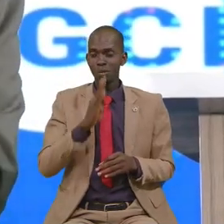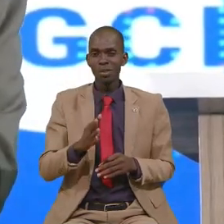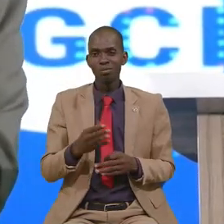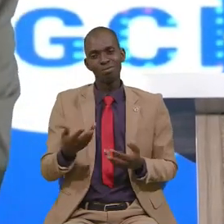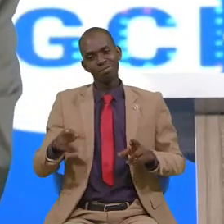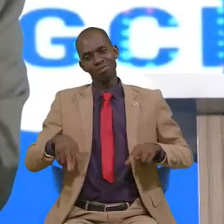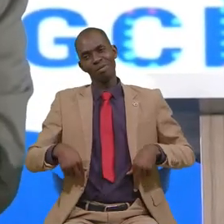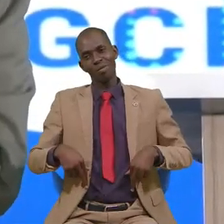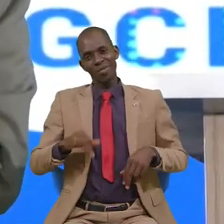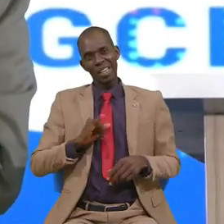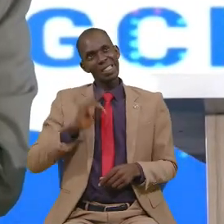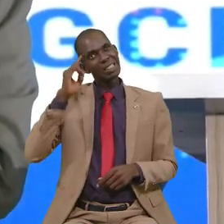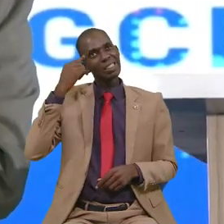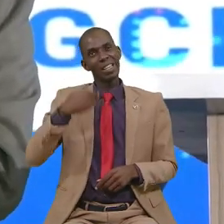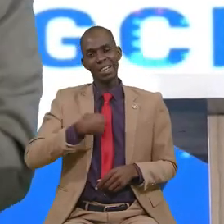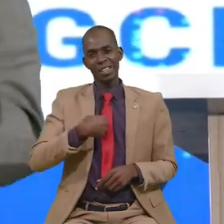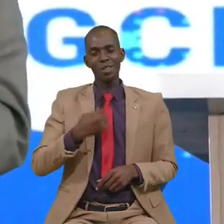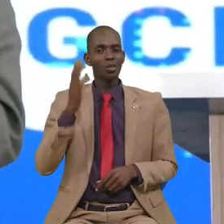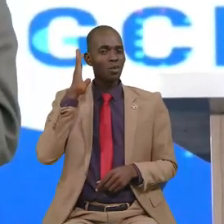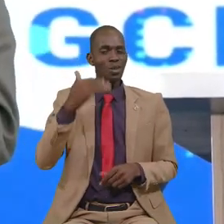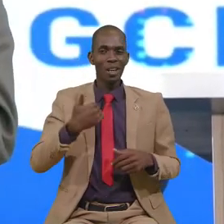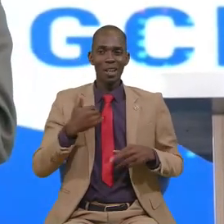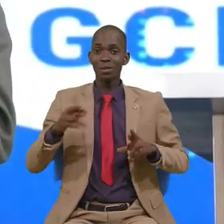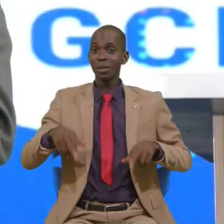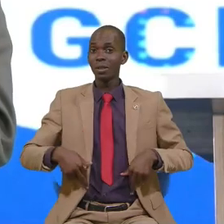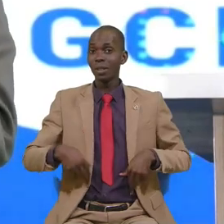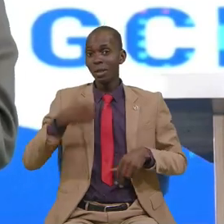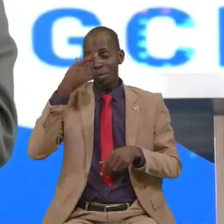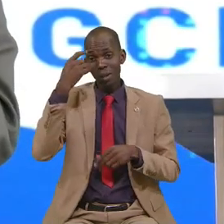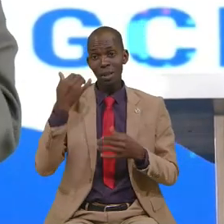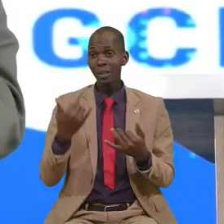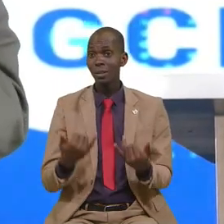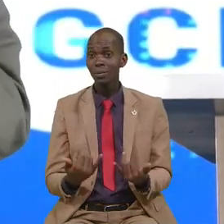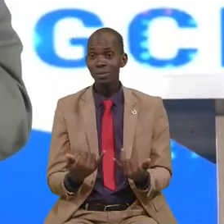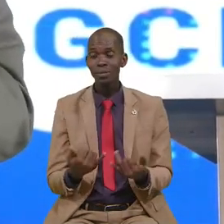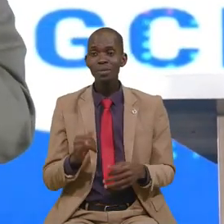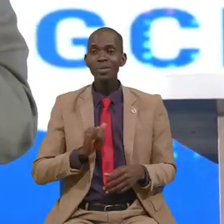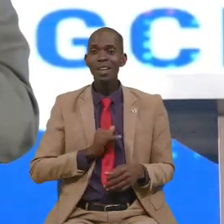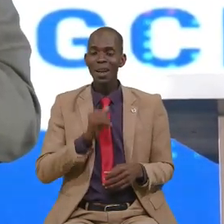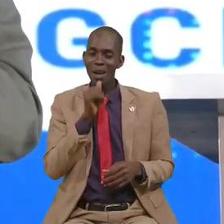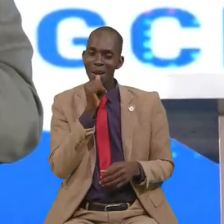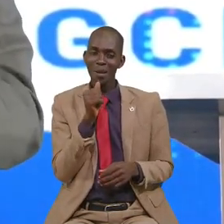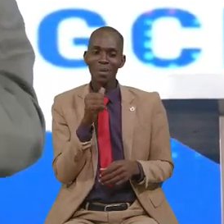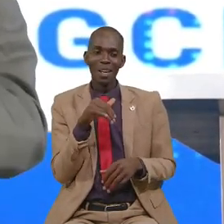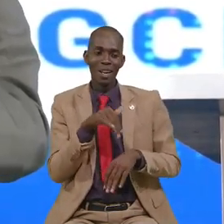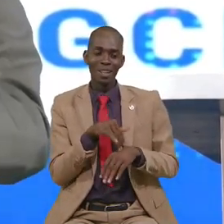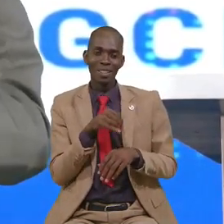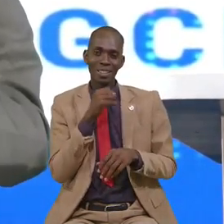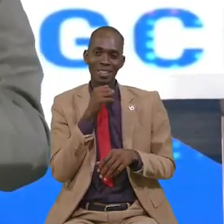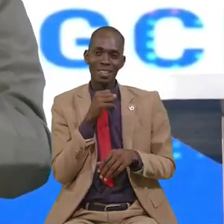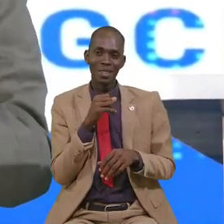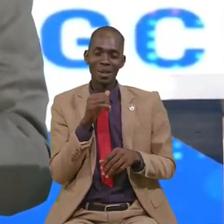I think should have retired. Because now I'm in between